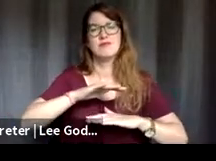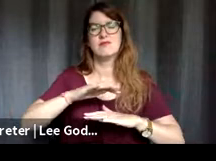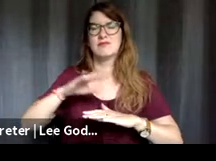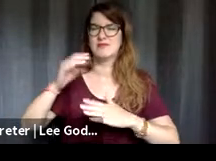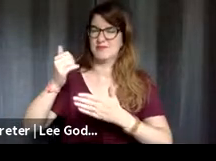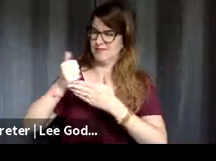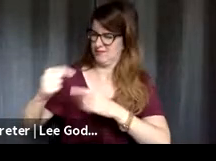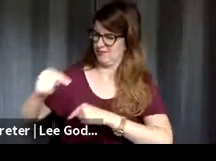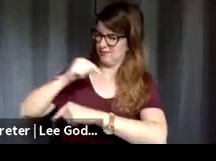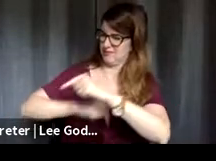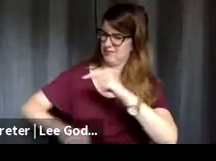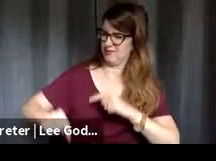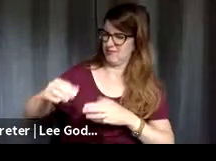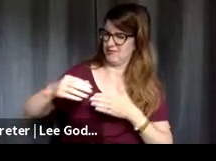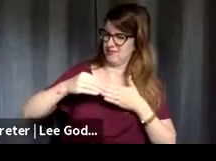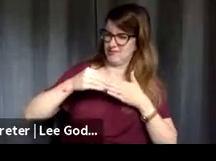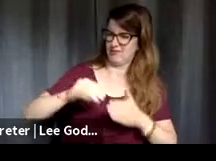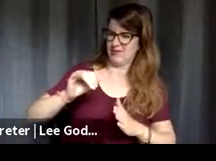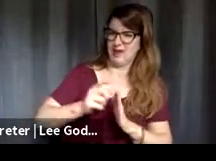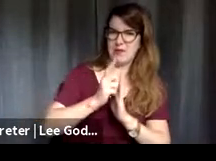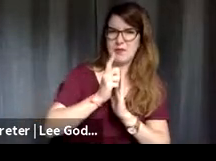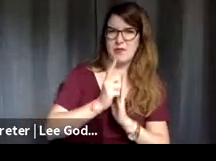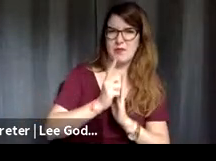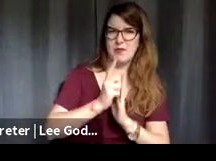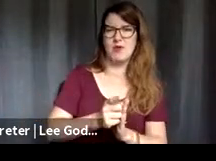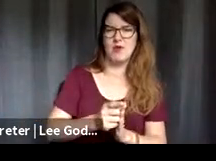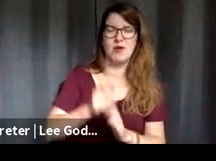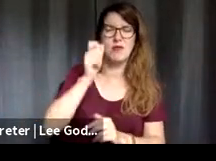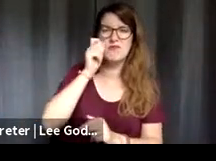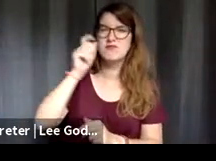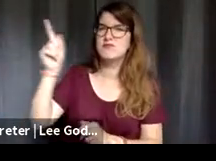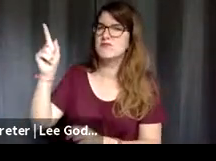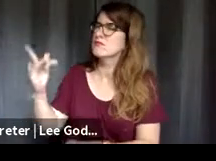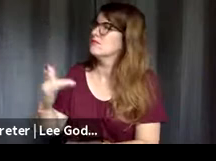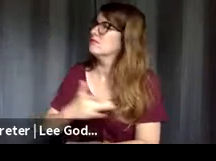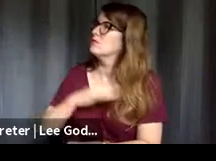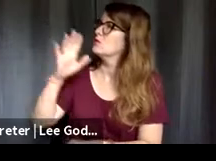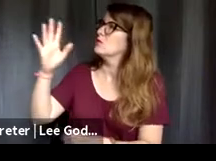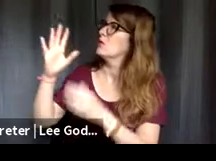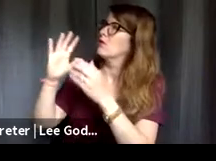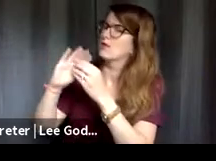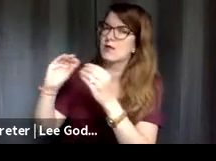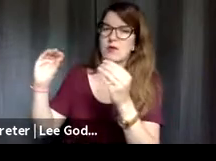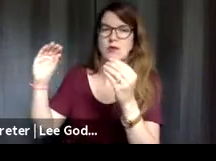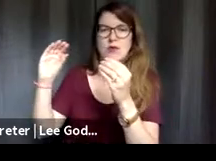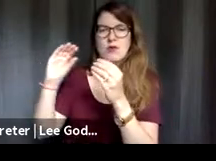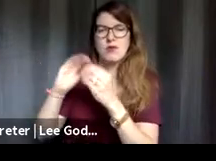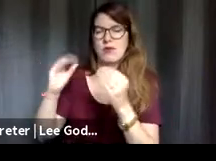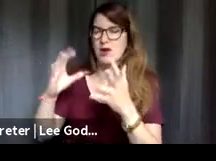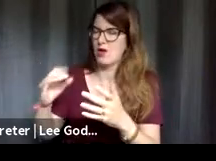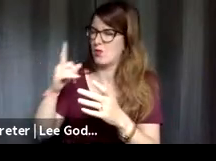God. Lead me back to the moment I heard your voice. Take me back to